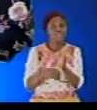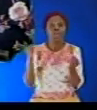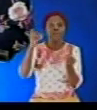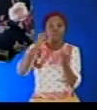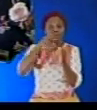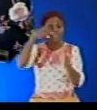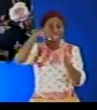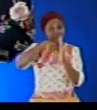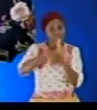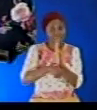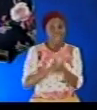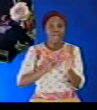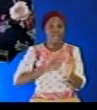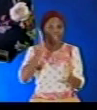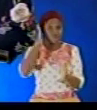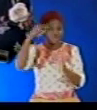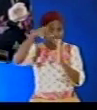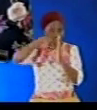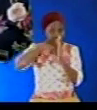yet, deeper